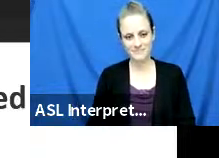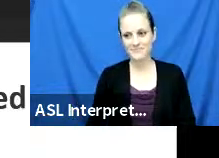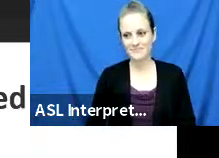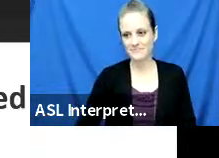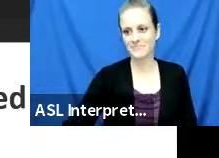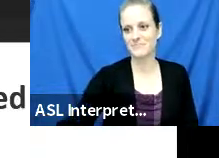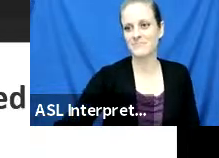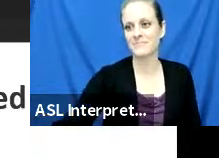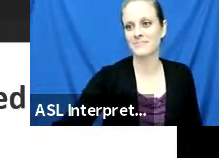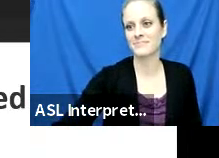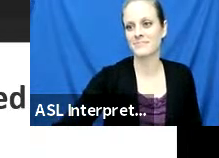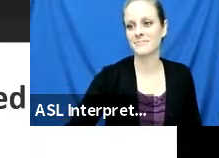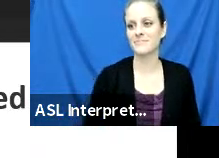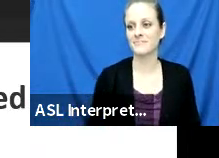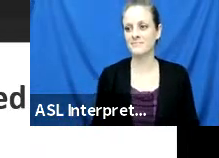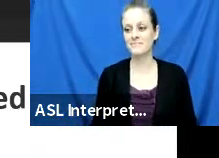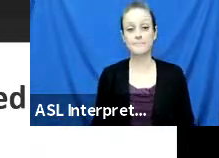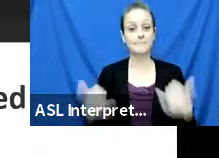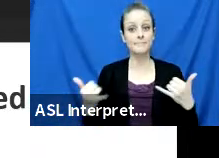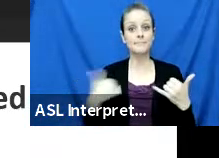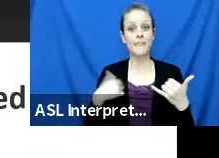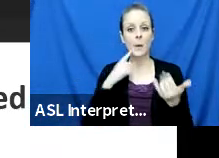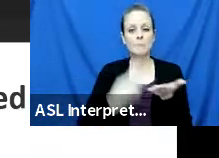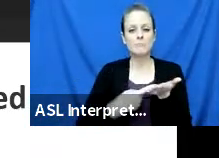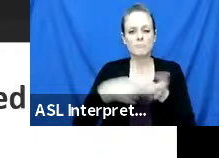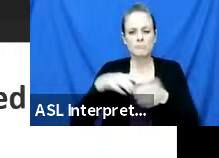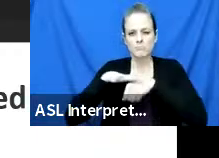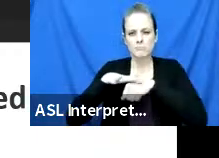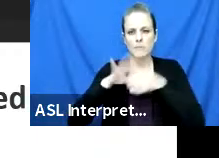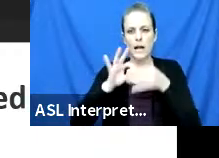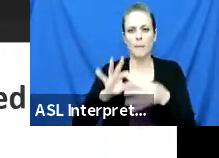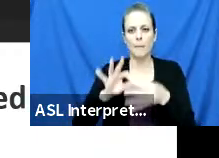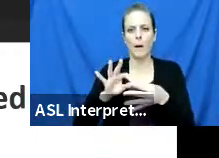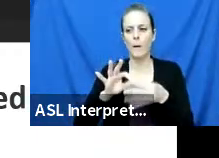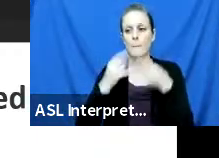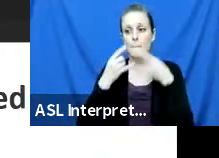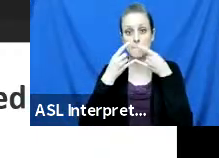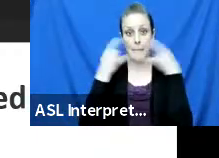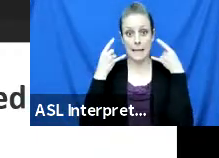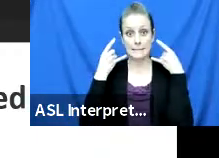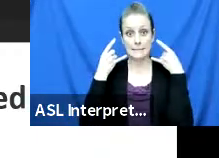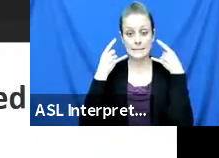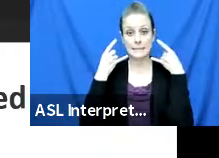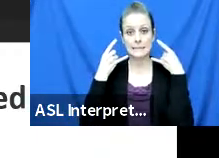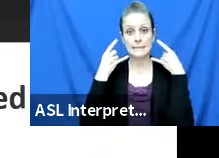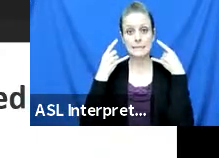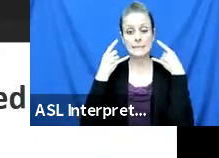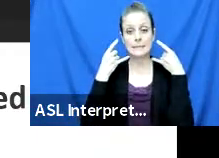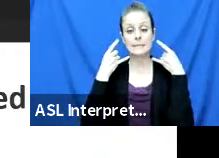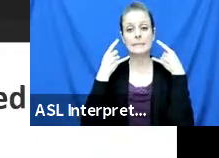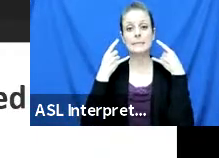So I'm going to talk a little bit about the masking mandate.